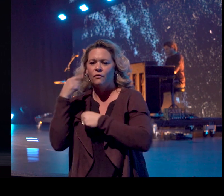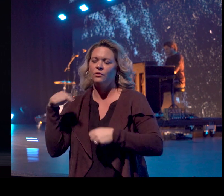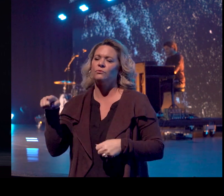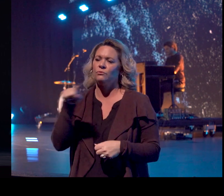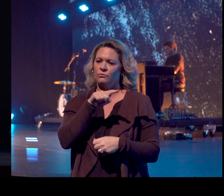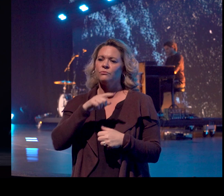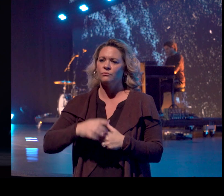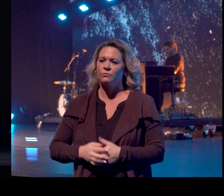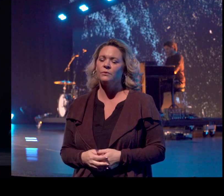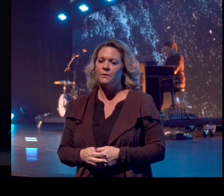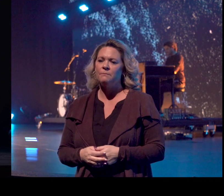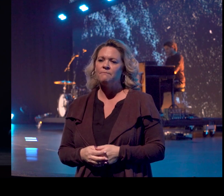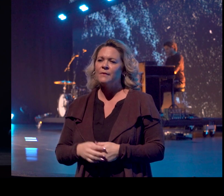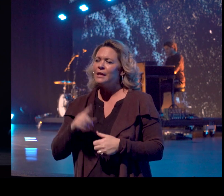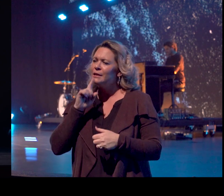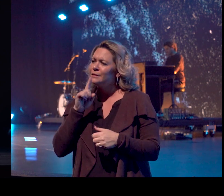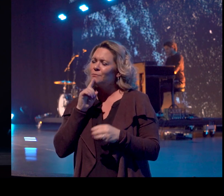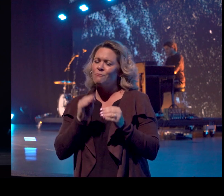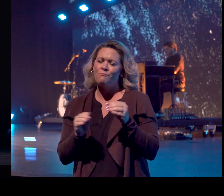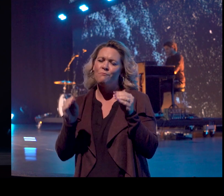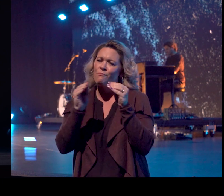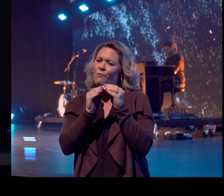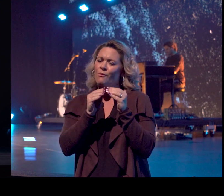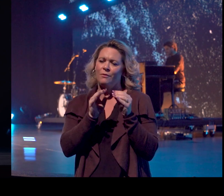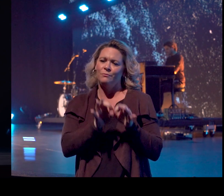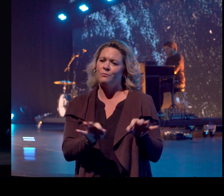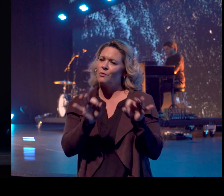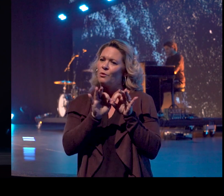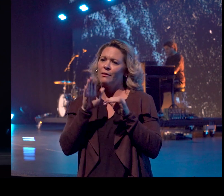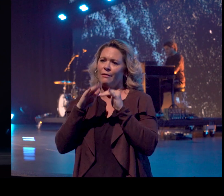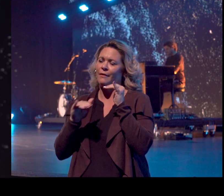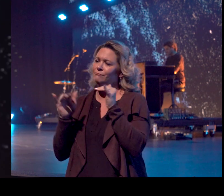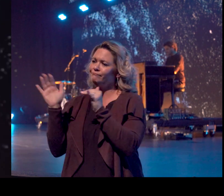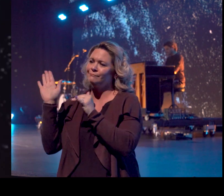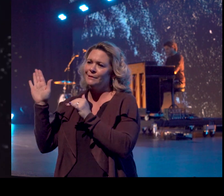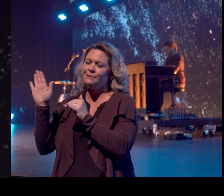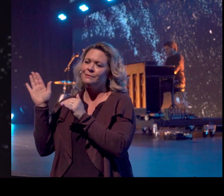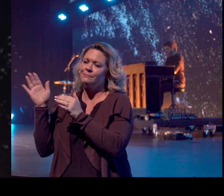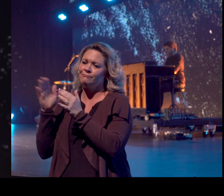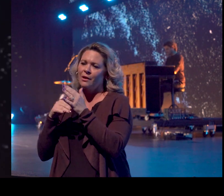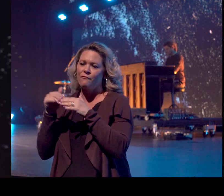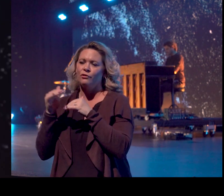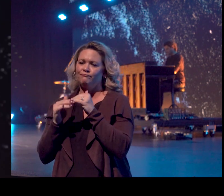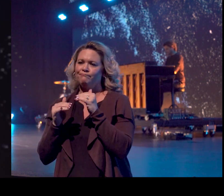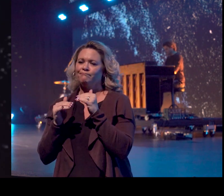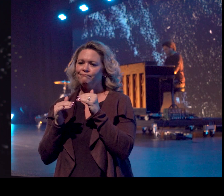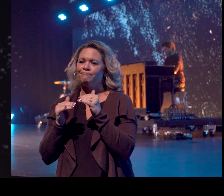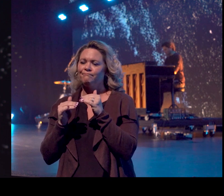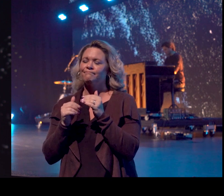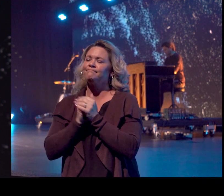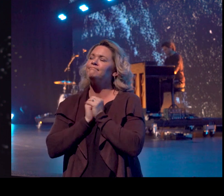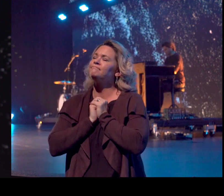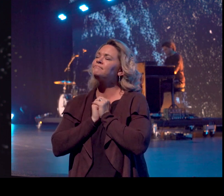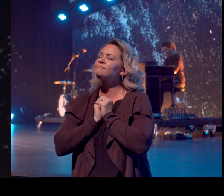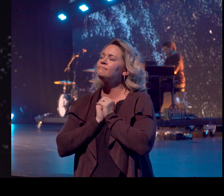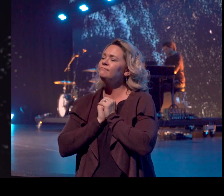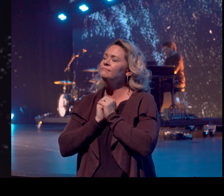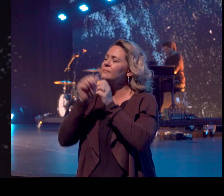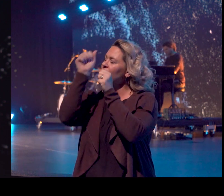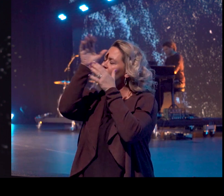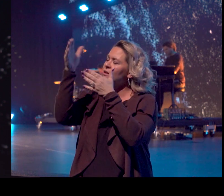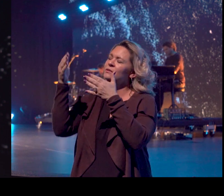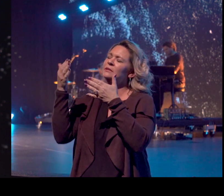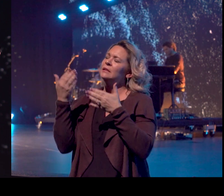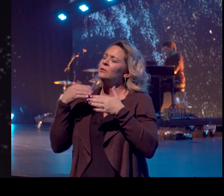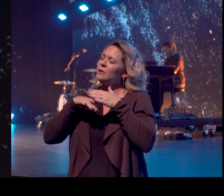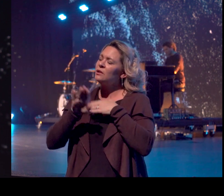and his love for you actually were more important than his comfort. Father, as we enter into